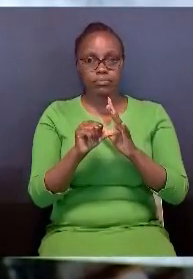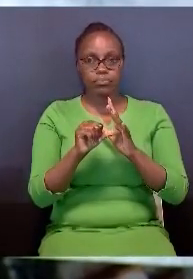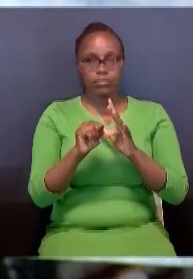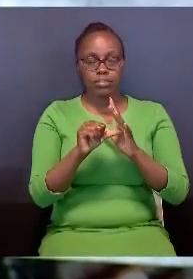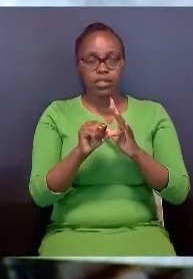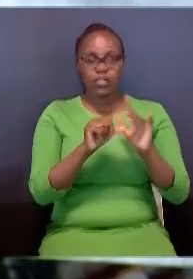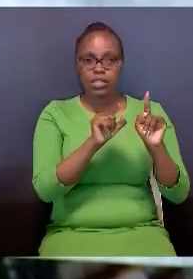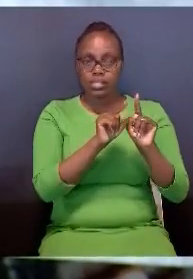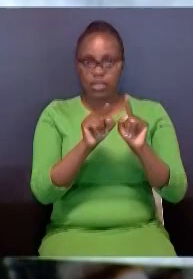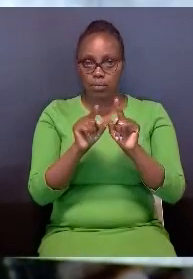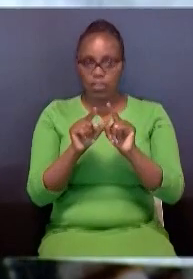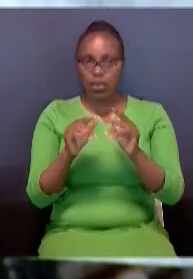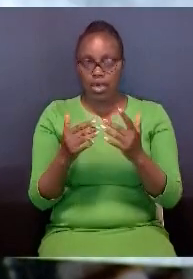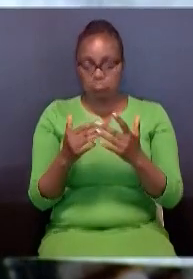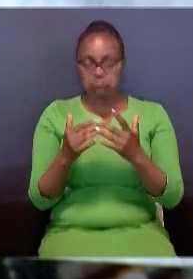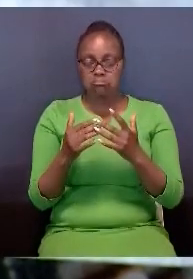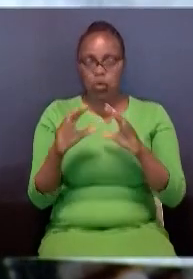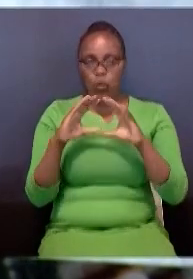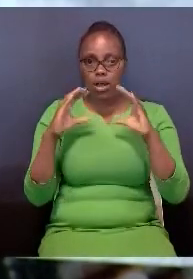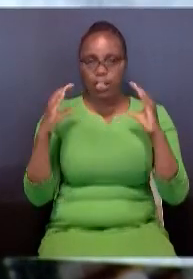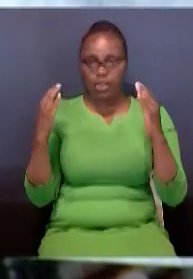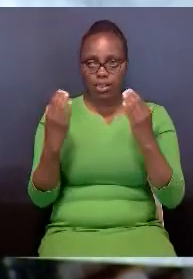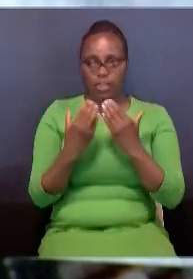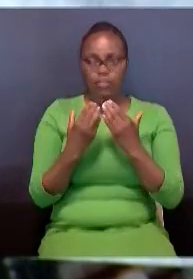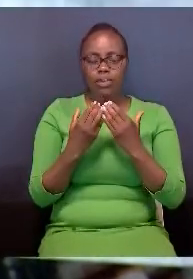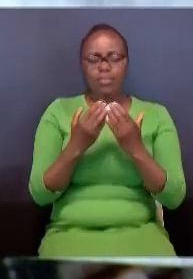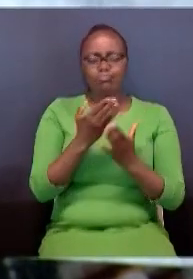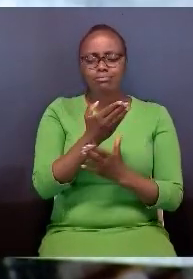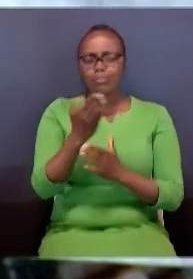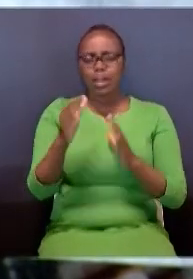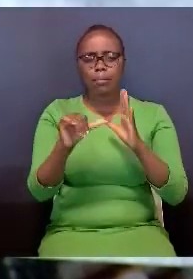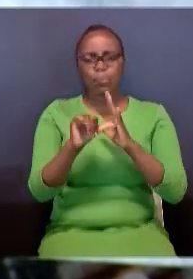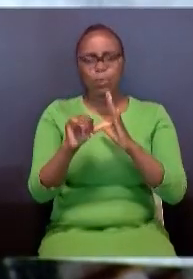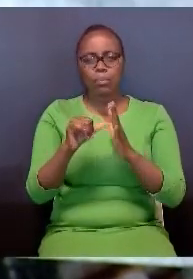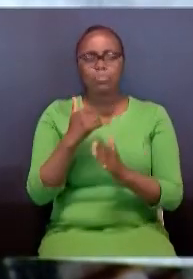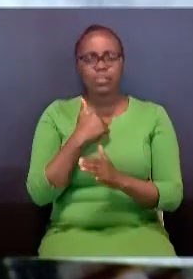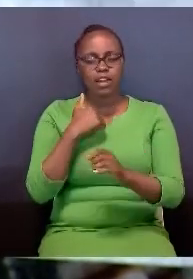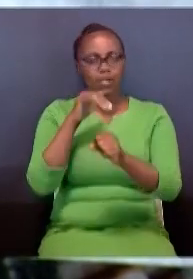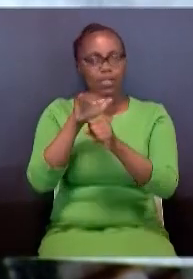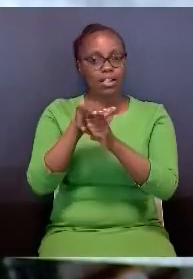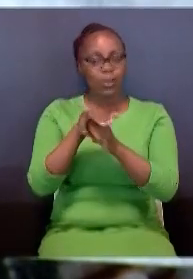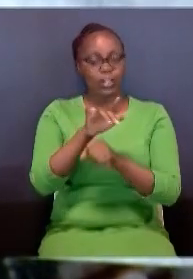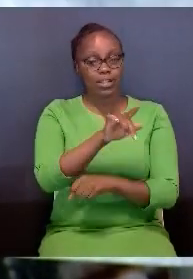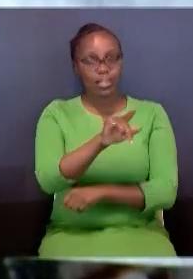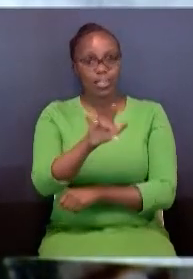The world over, there are problems.